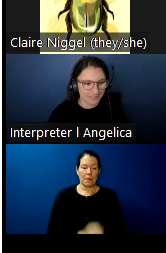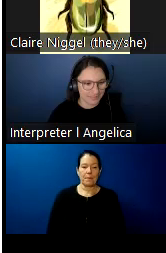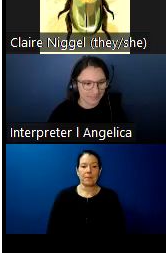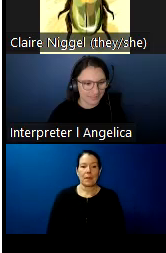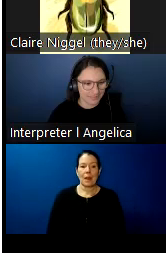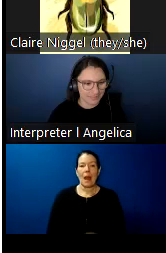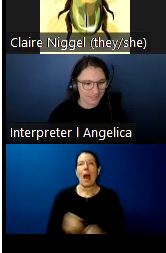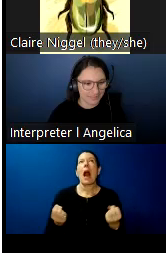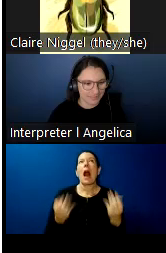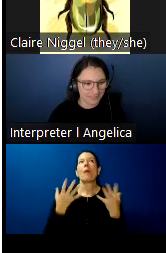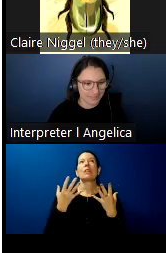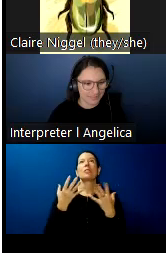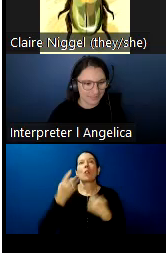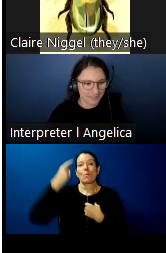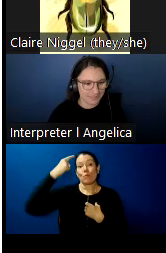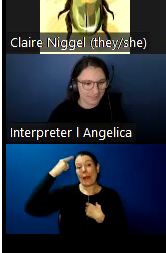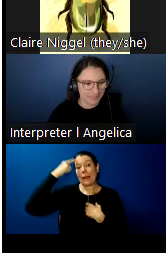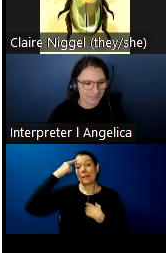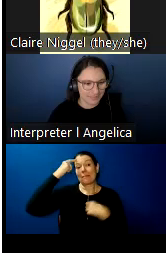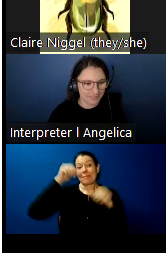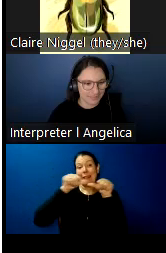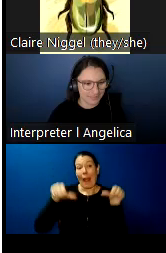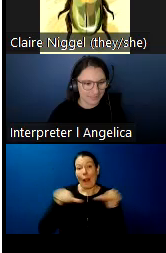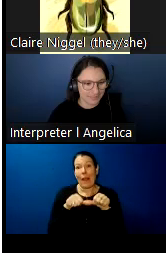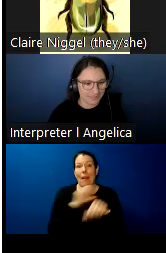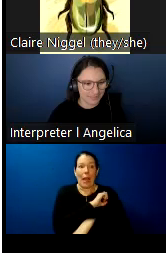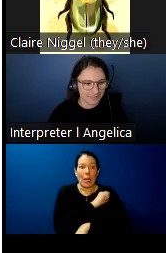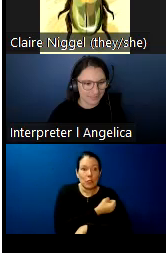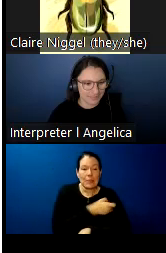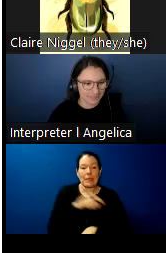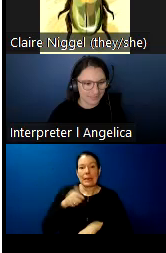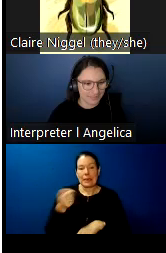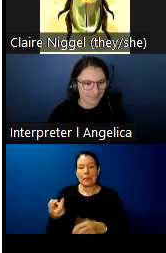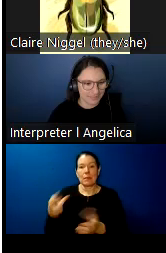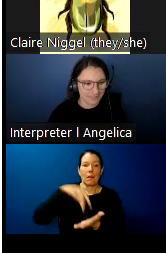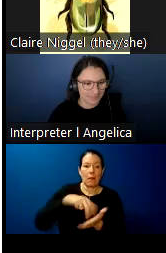space that getting out of bed in the morning, getting clothes on,